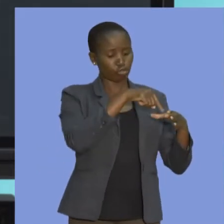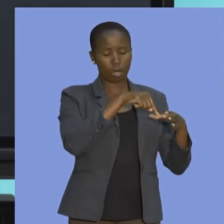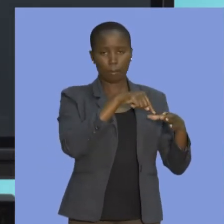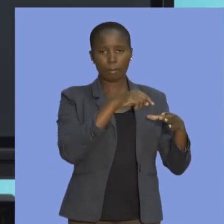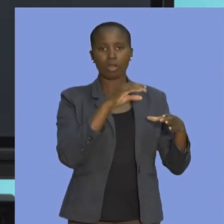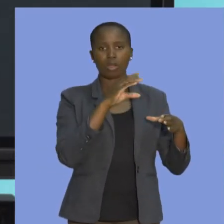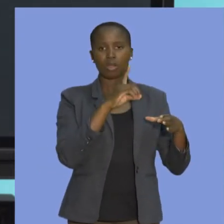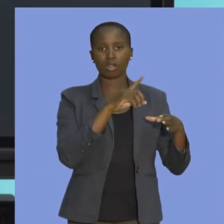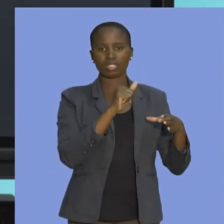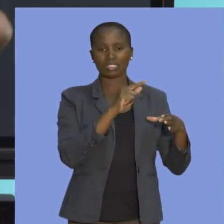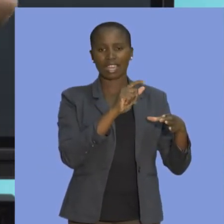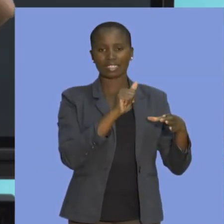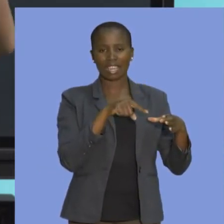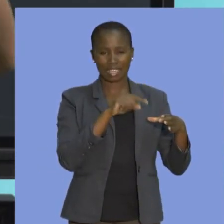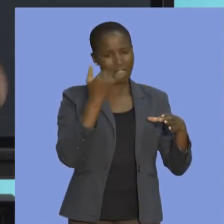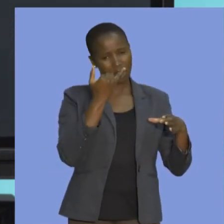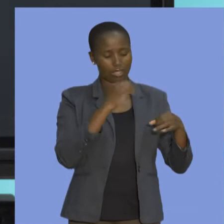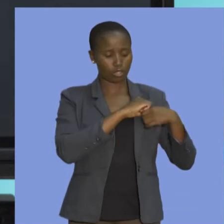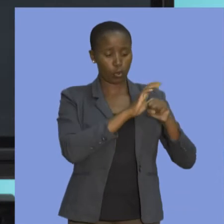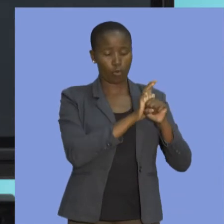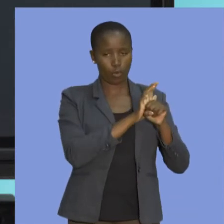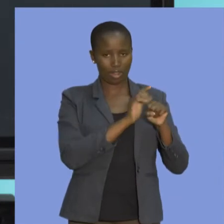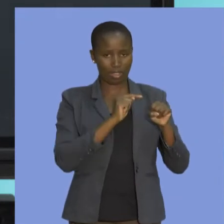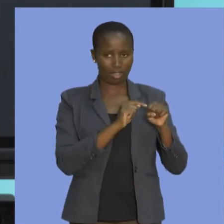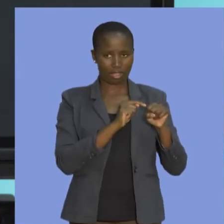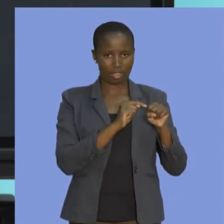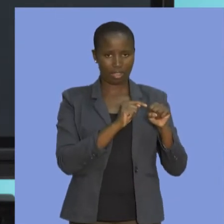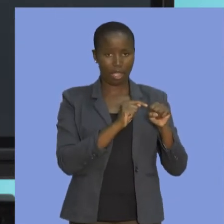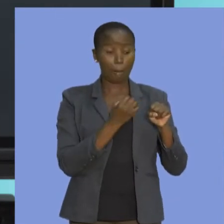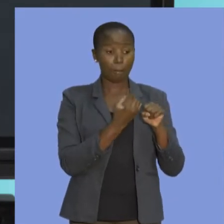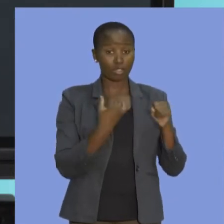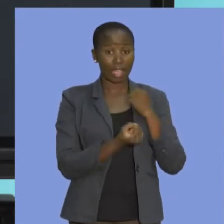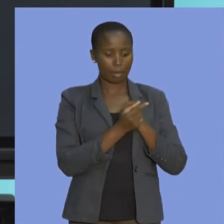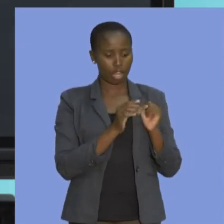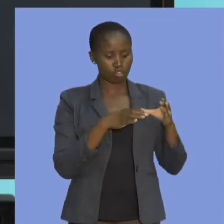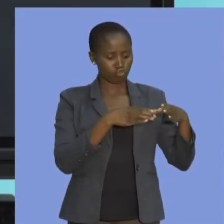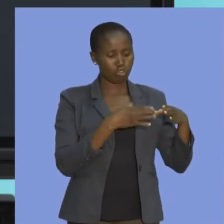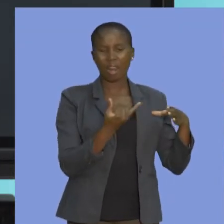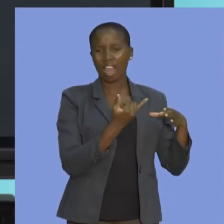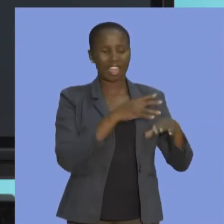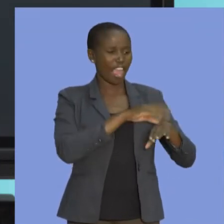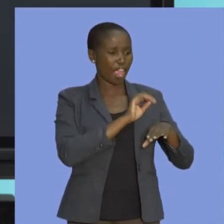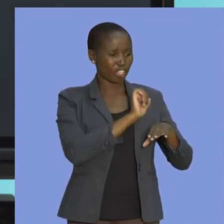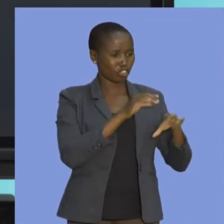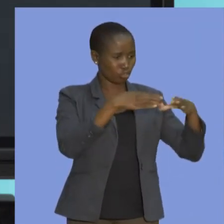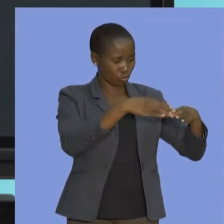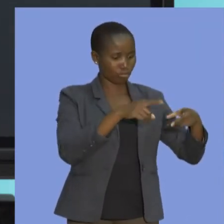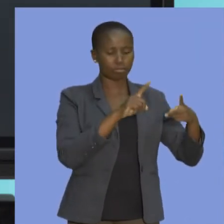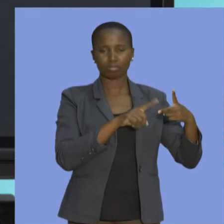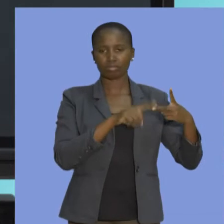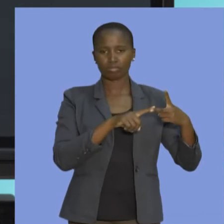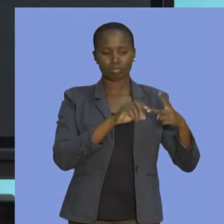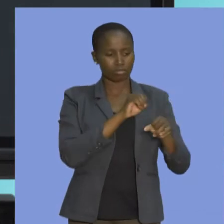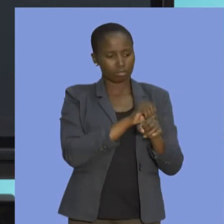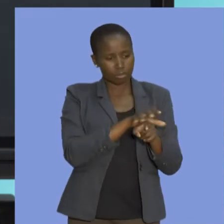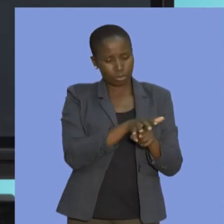COVID cases, some of them are grouped according to age in terms of infection. So that is a